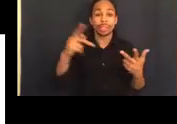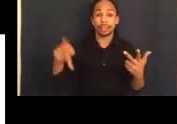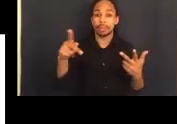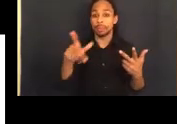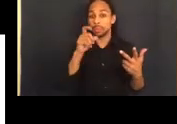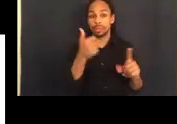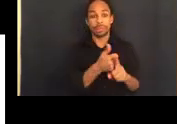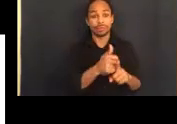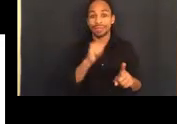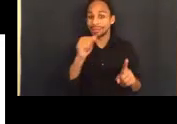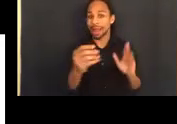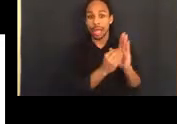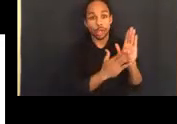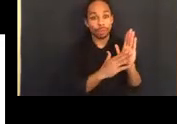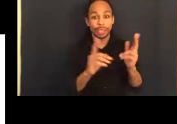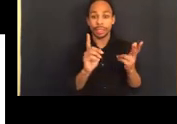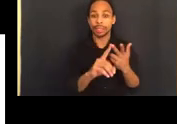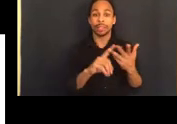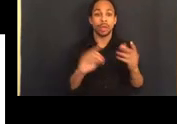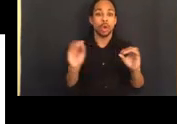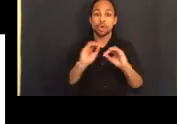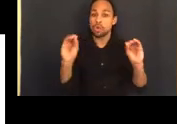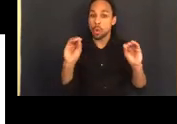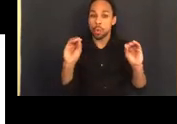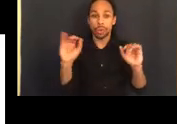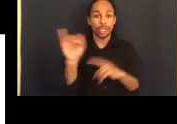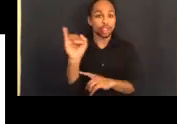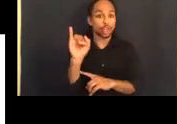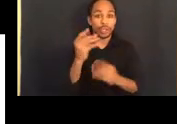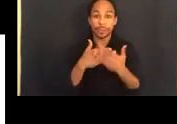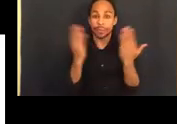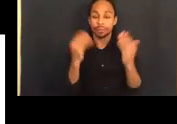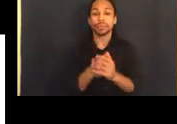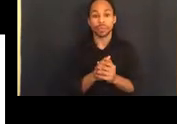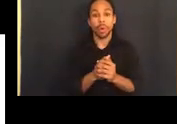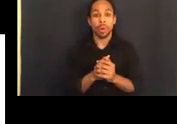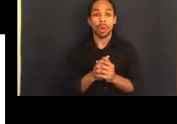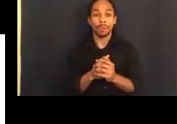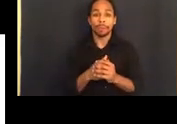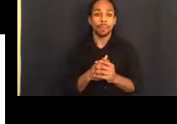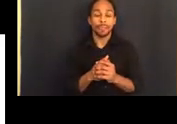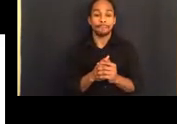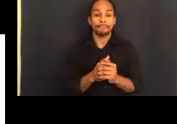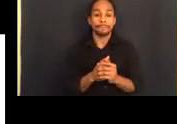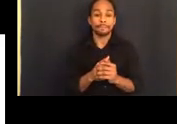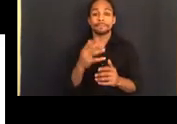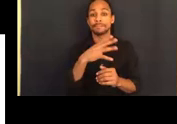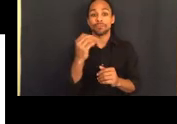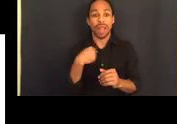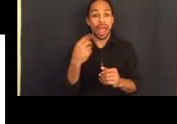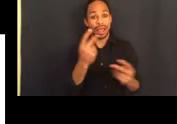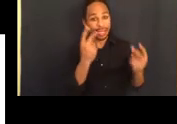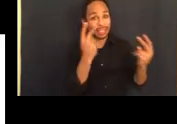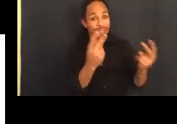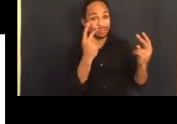documented. I didn't really have time to make slides, so thank you, Kelly. I've also been seeing patients at Rikers Island,